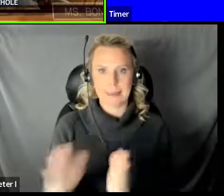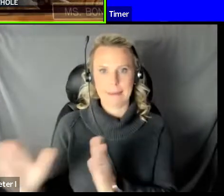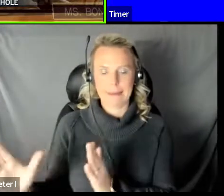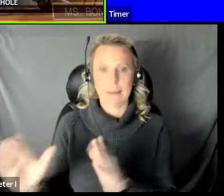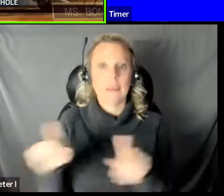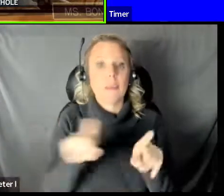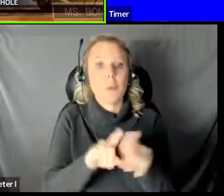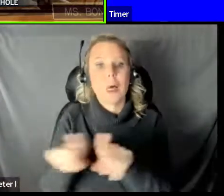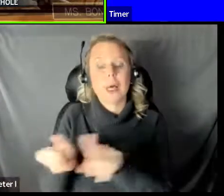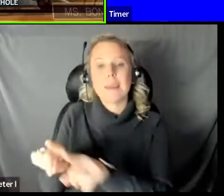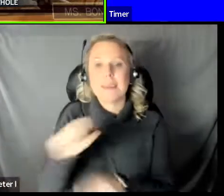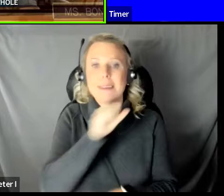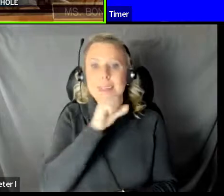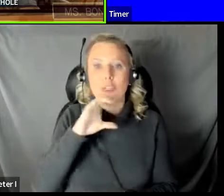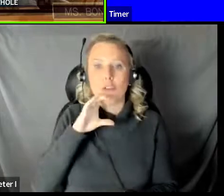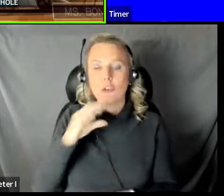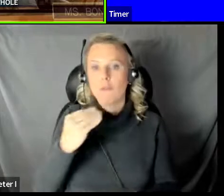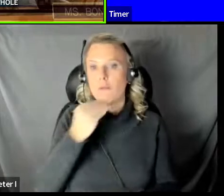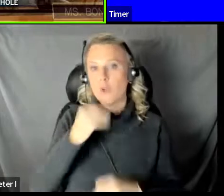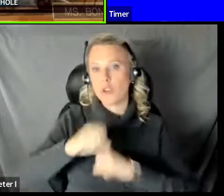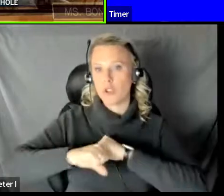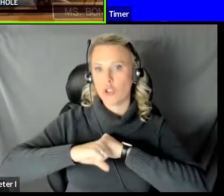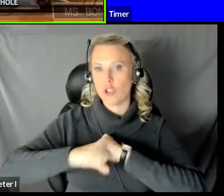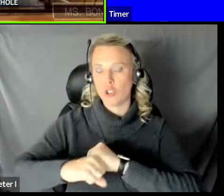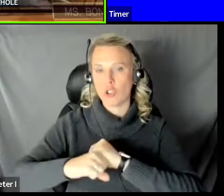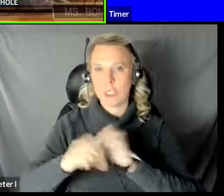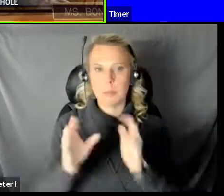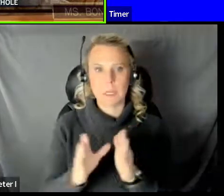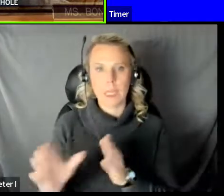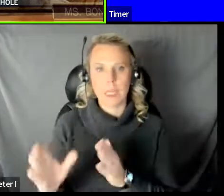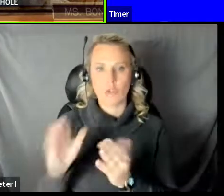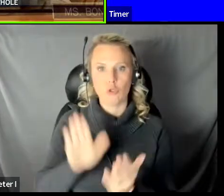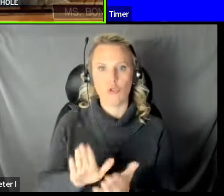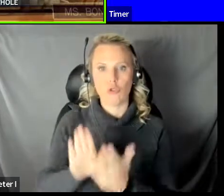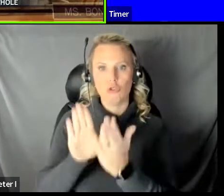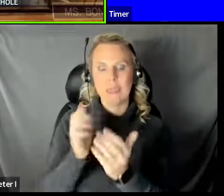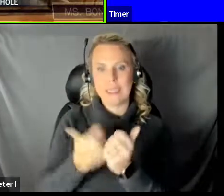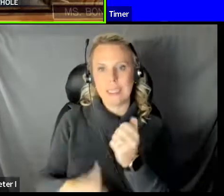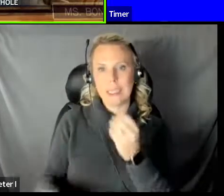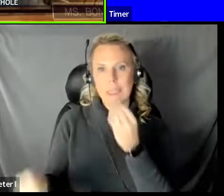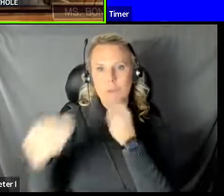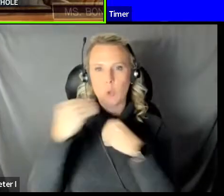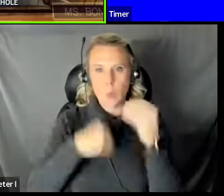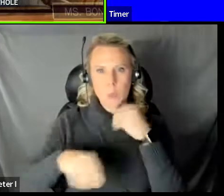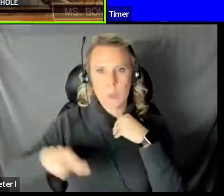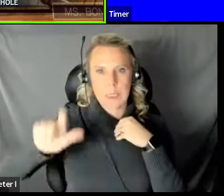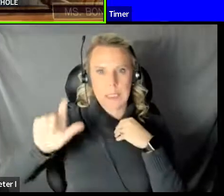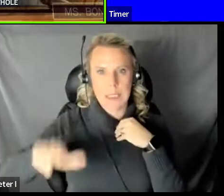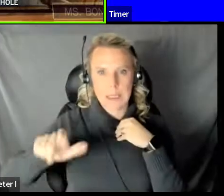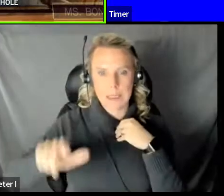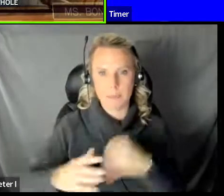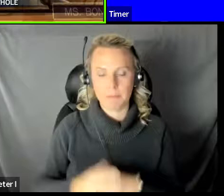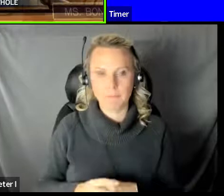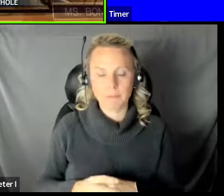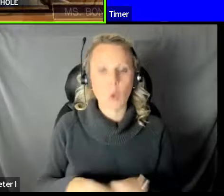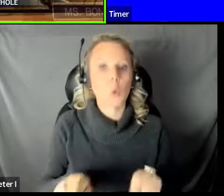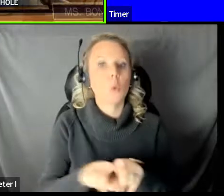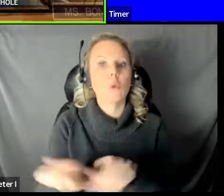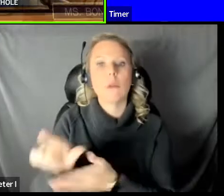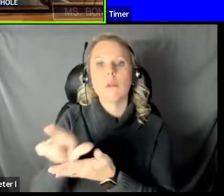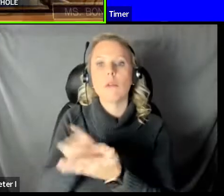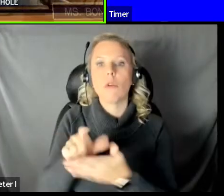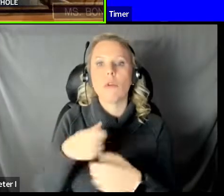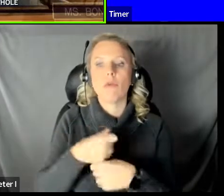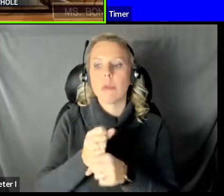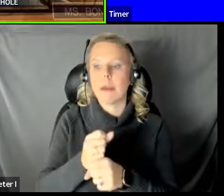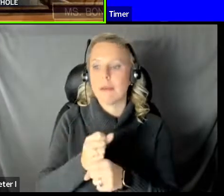a senior food security plan to address senior food insecurity. Further, this legislation